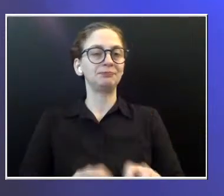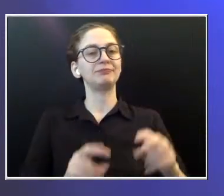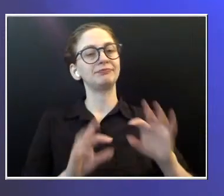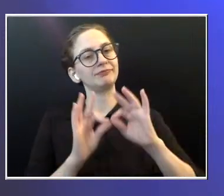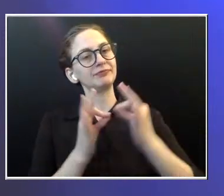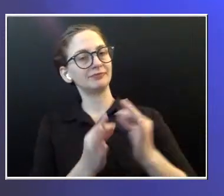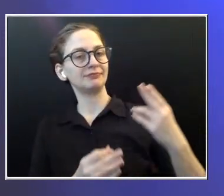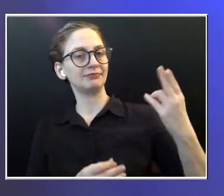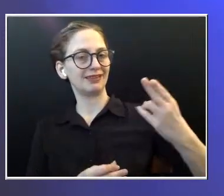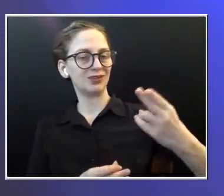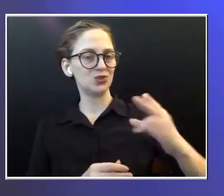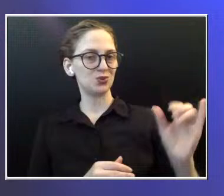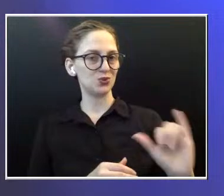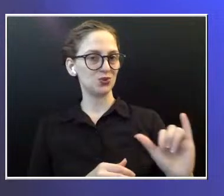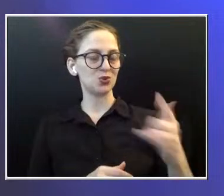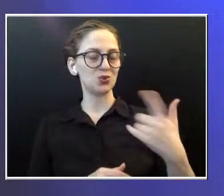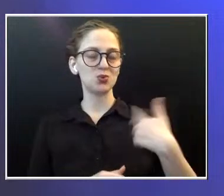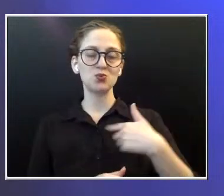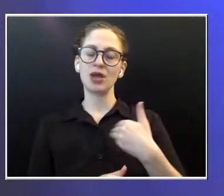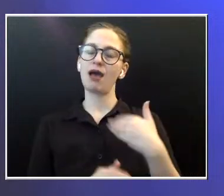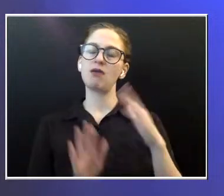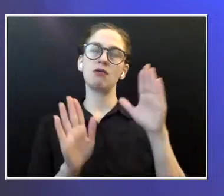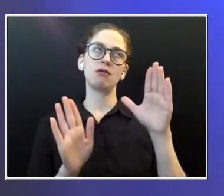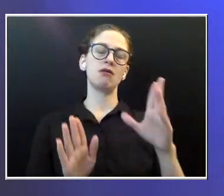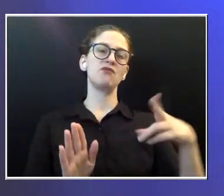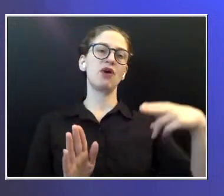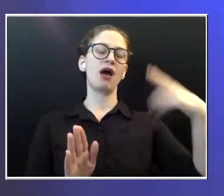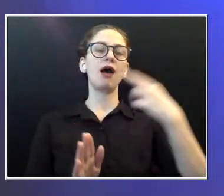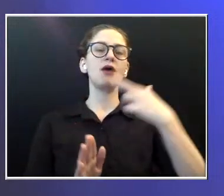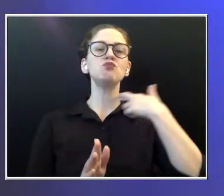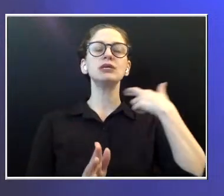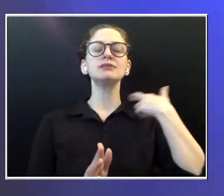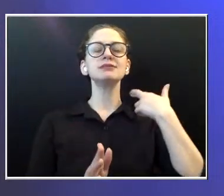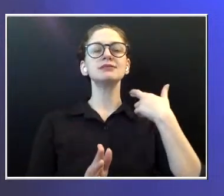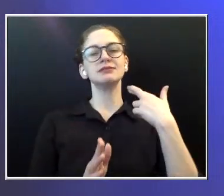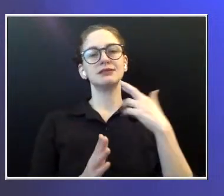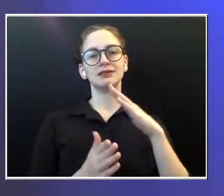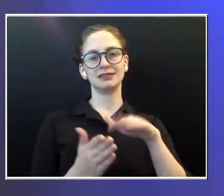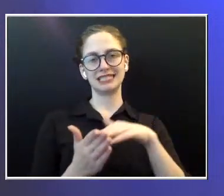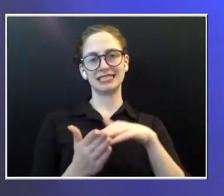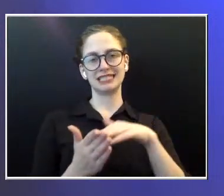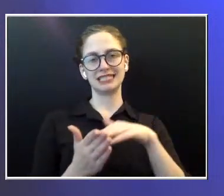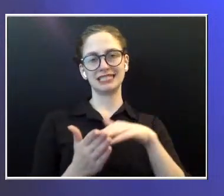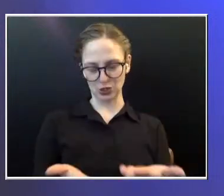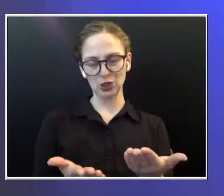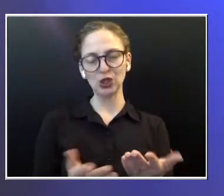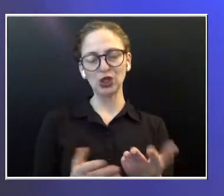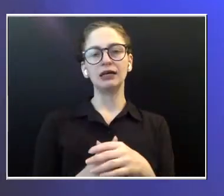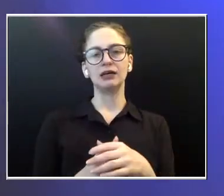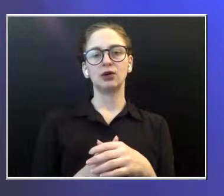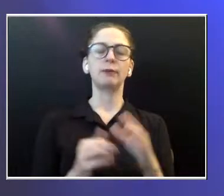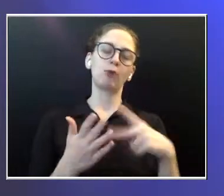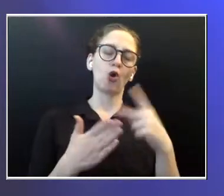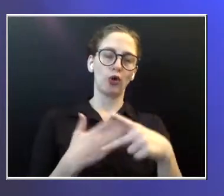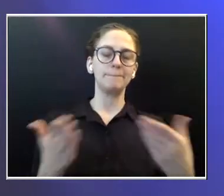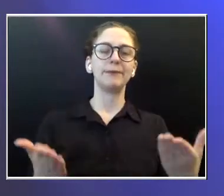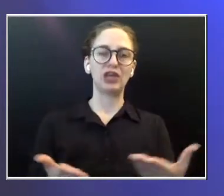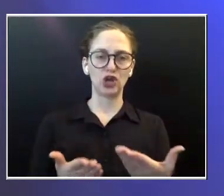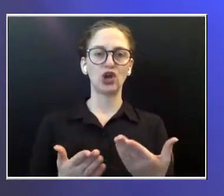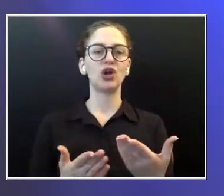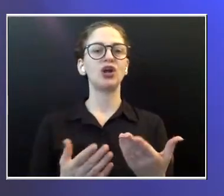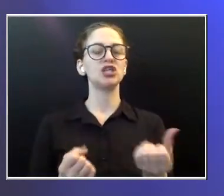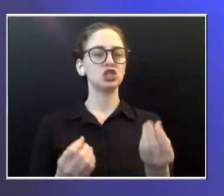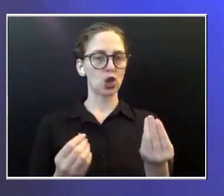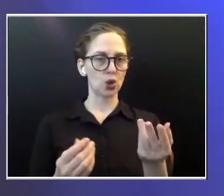program here at the University of Kansas, they do a full risk assessment for these patients, and that's when they figure out, is your benefit worth the risk of